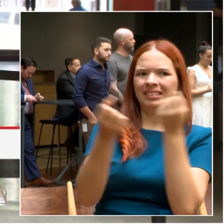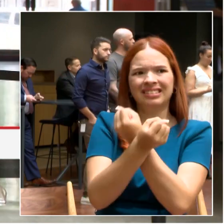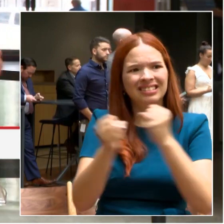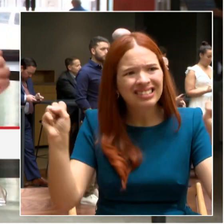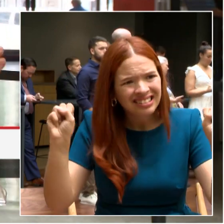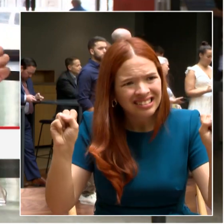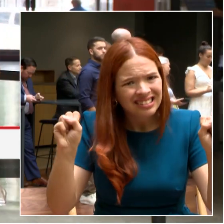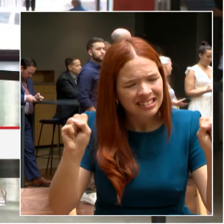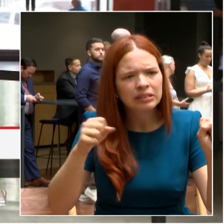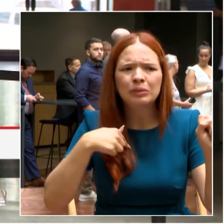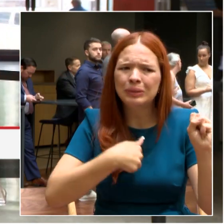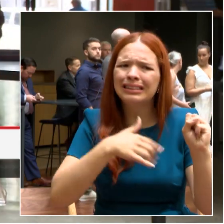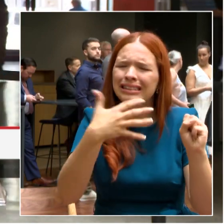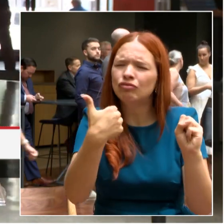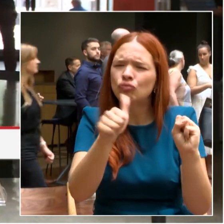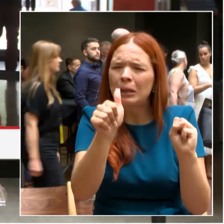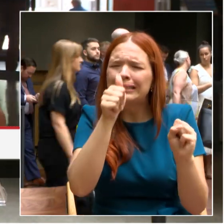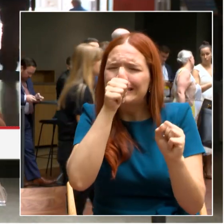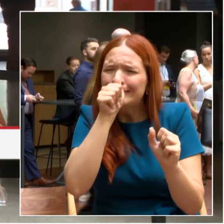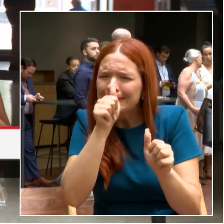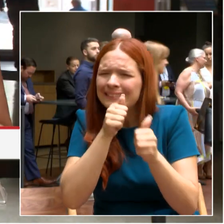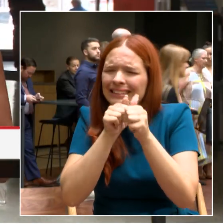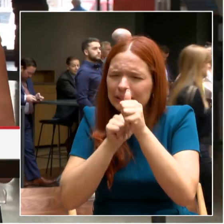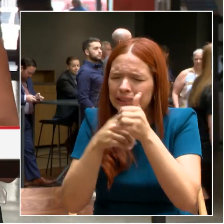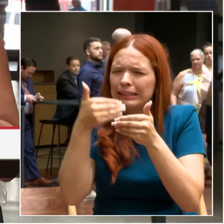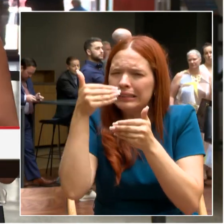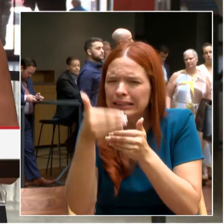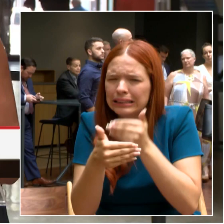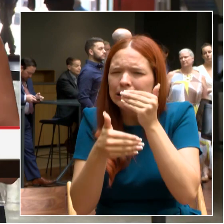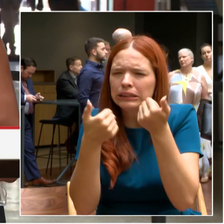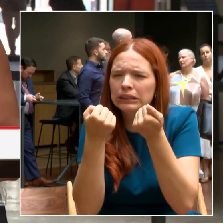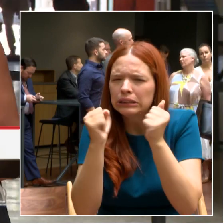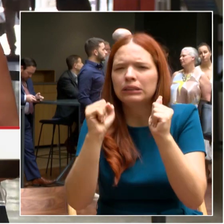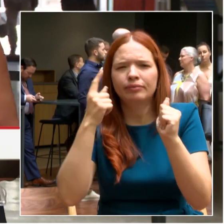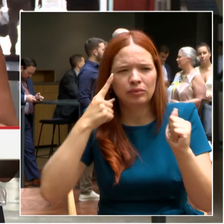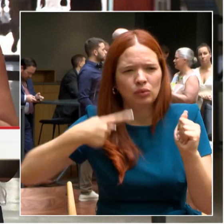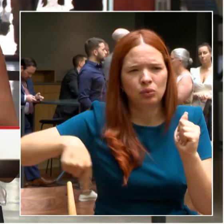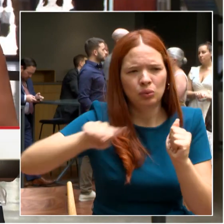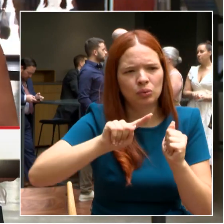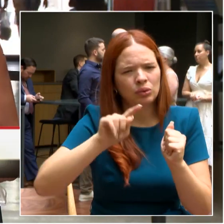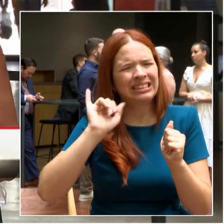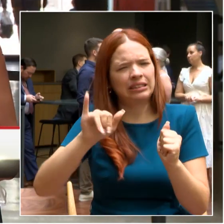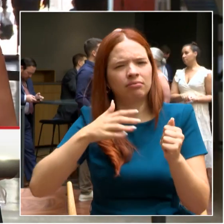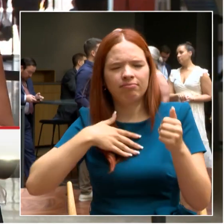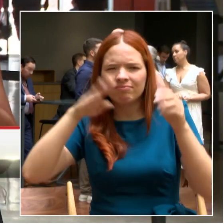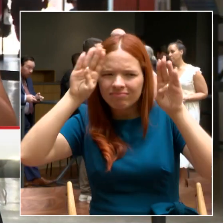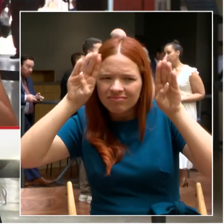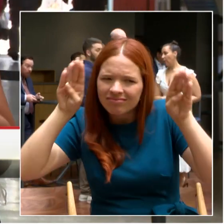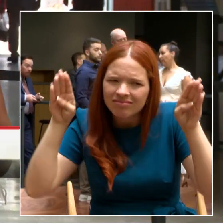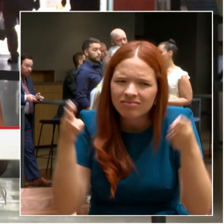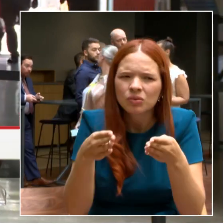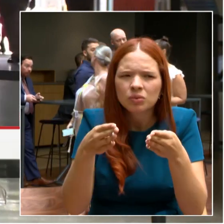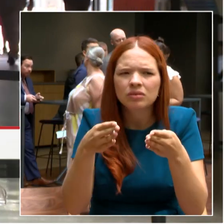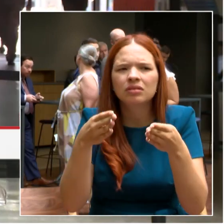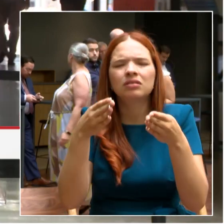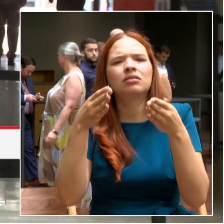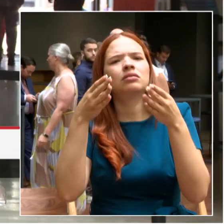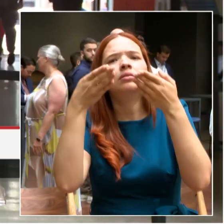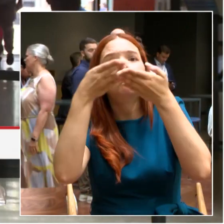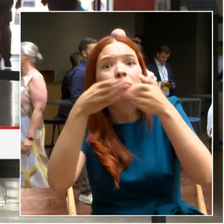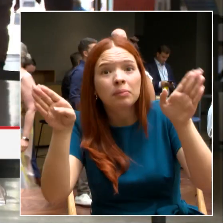sure we continue to be very focused on public education and amenities and